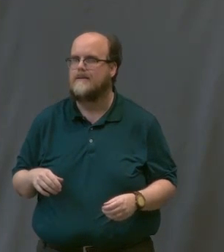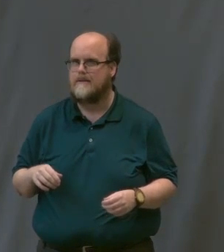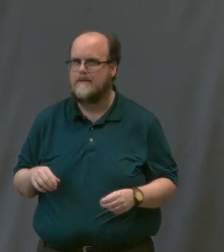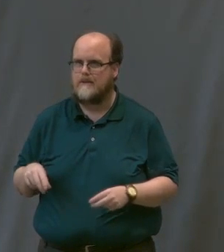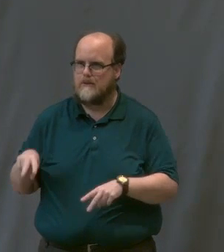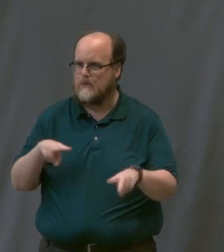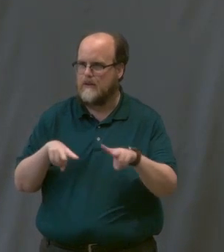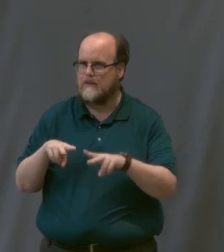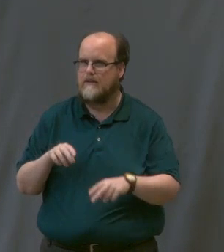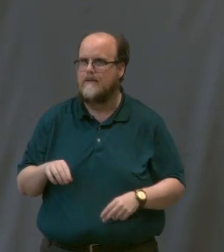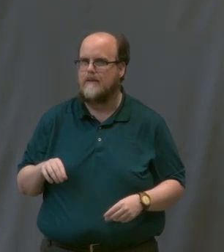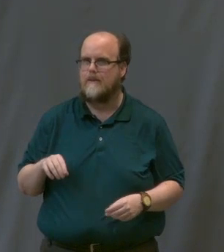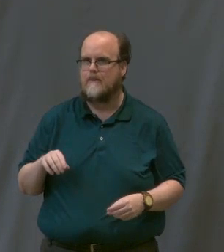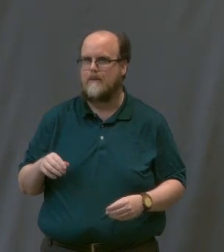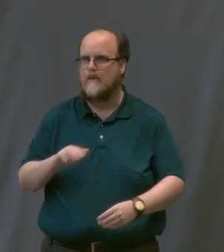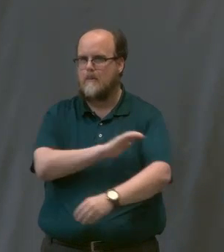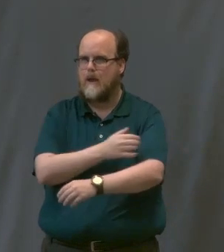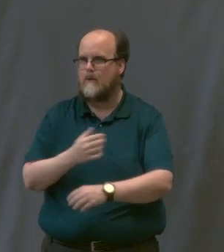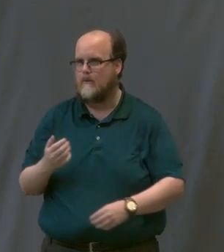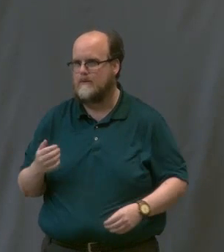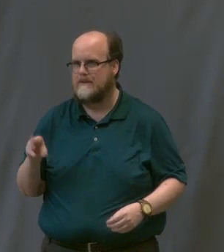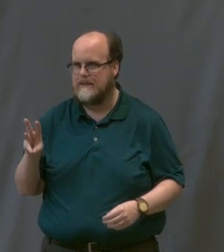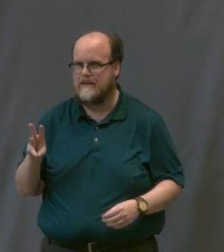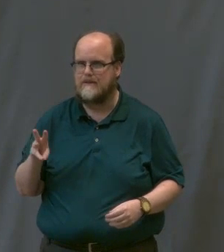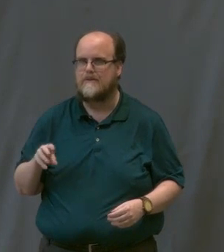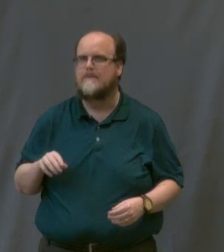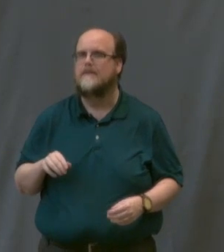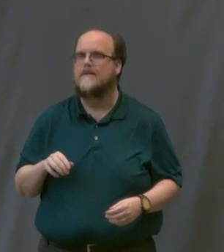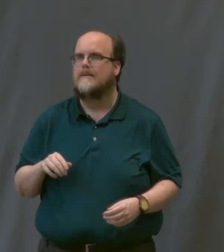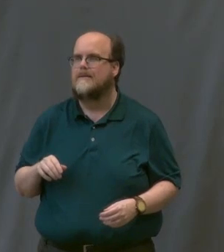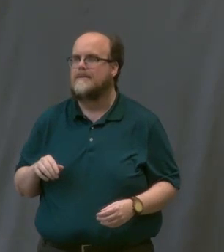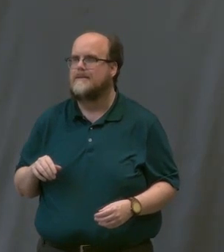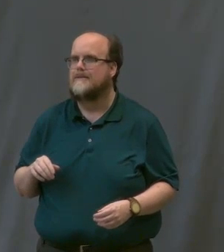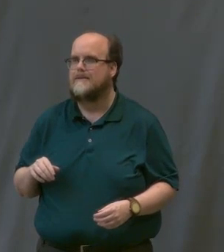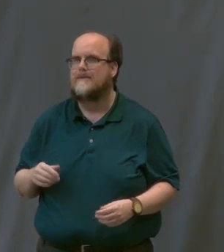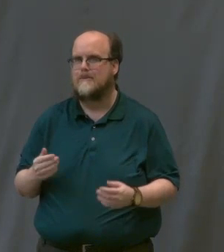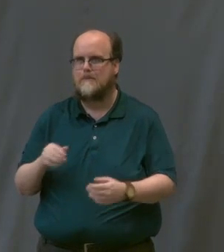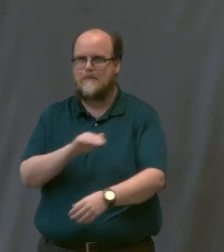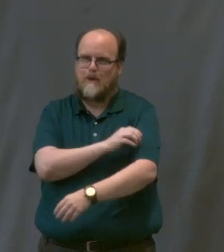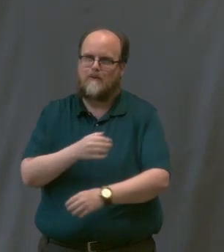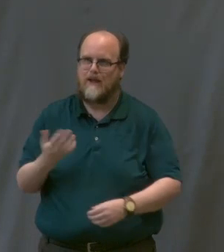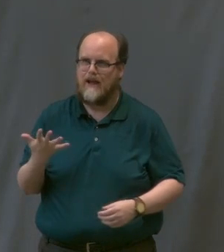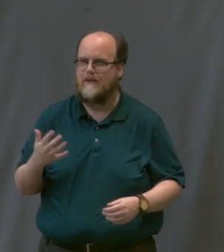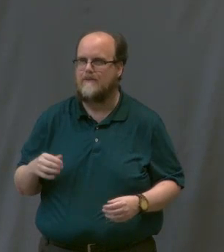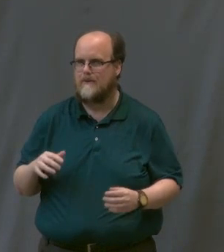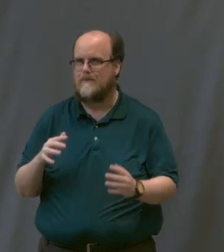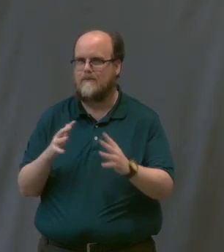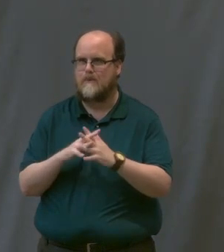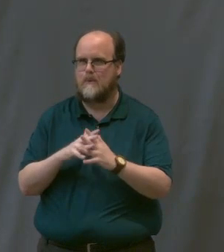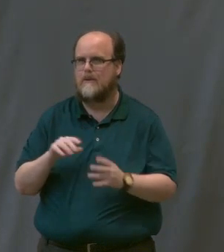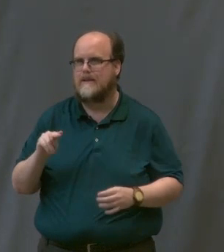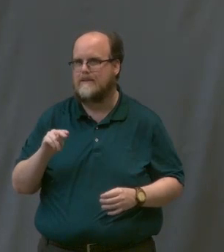at the Power 5 they call it. There used to be Power 6, but one of them is gone by the wayside. Power 5